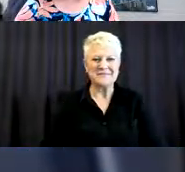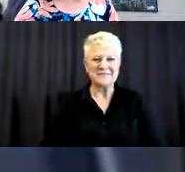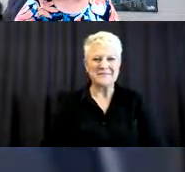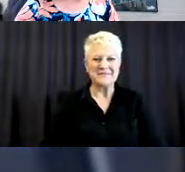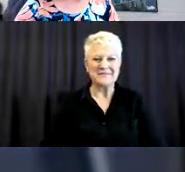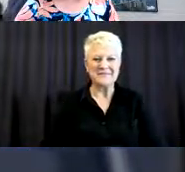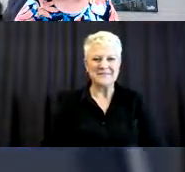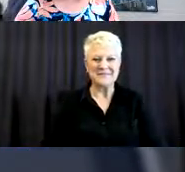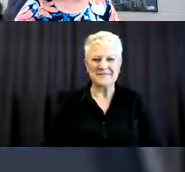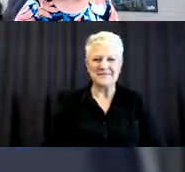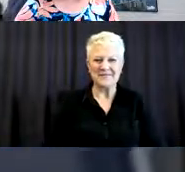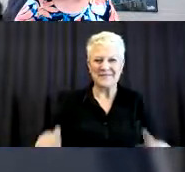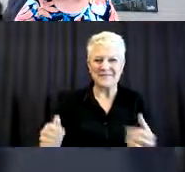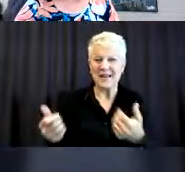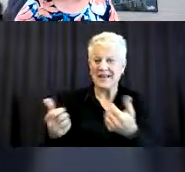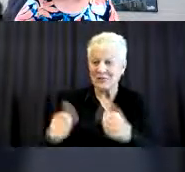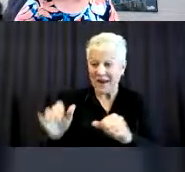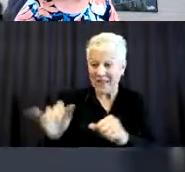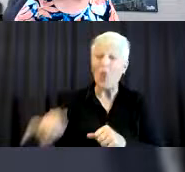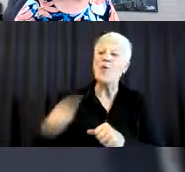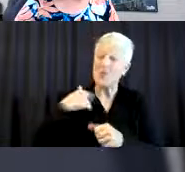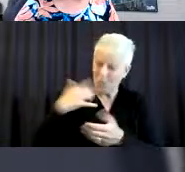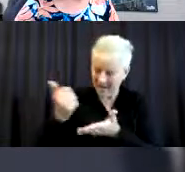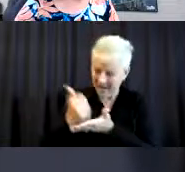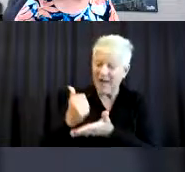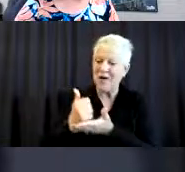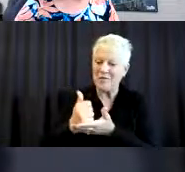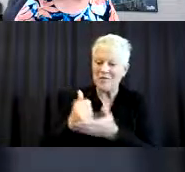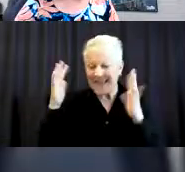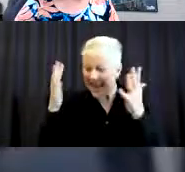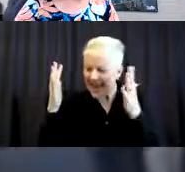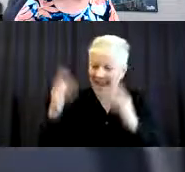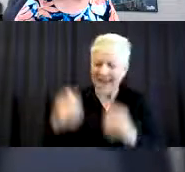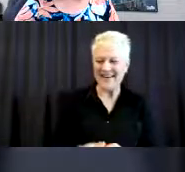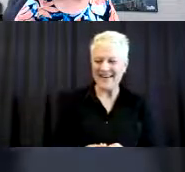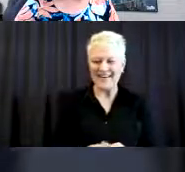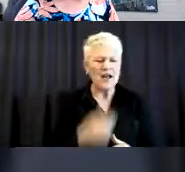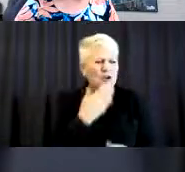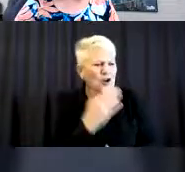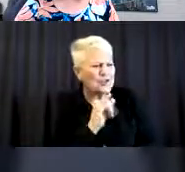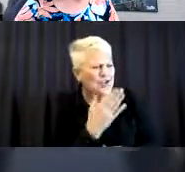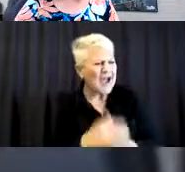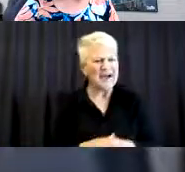You could try your maraca. Oh, you are going to help. Oh, yay. Good job. Going to help me.